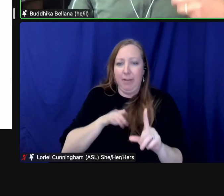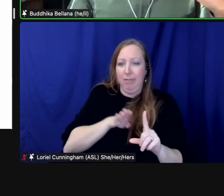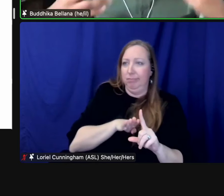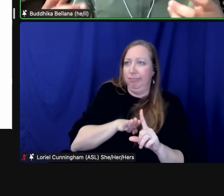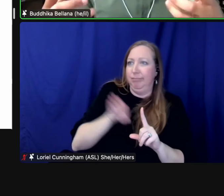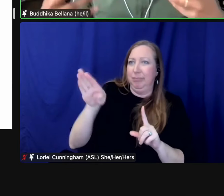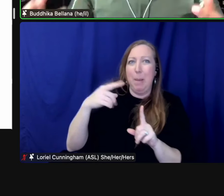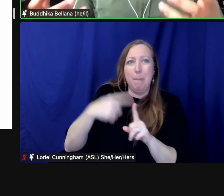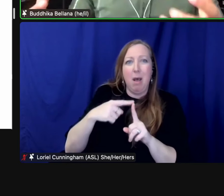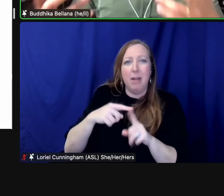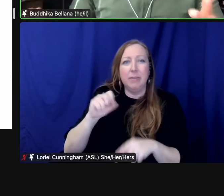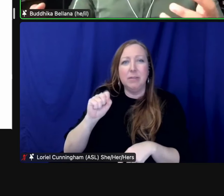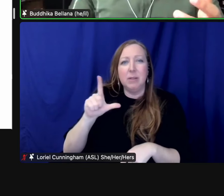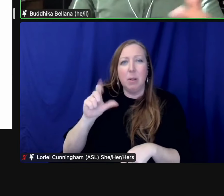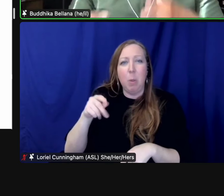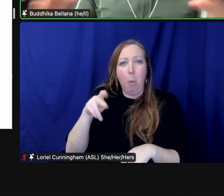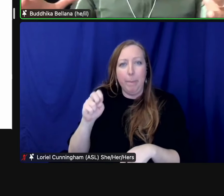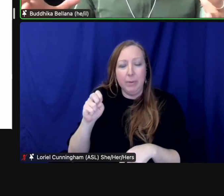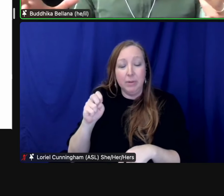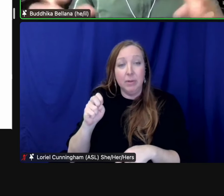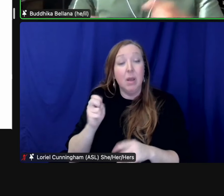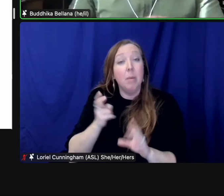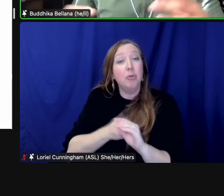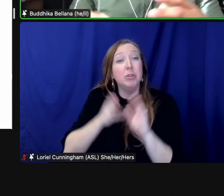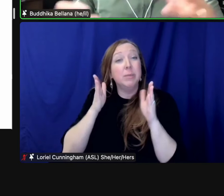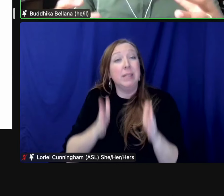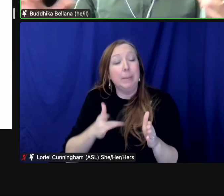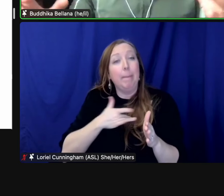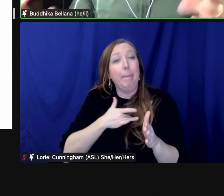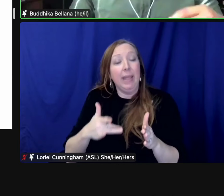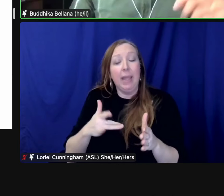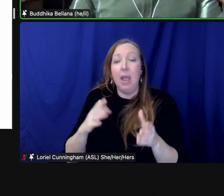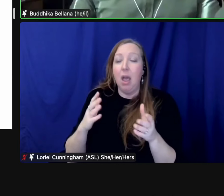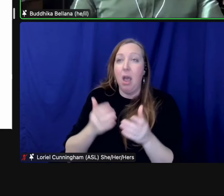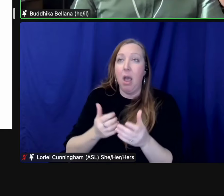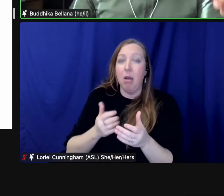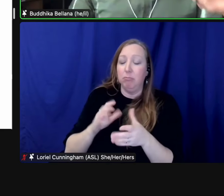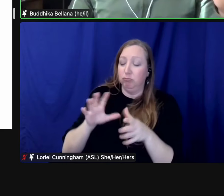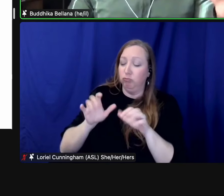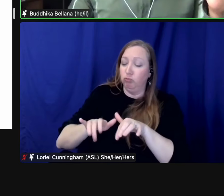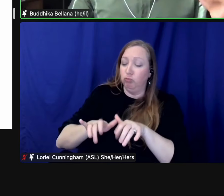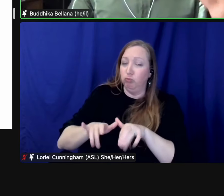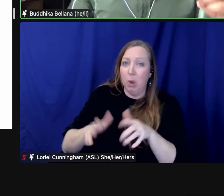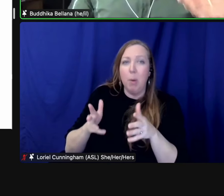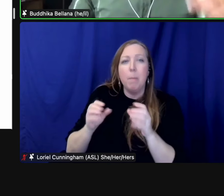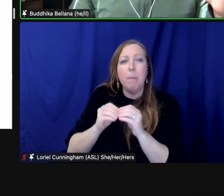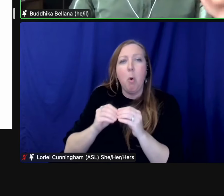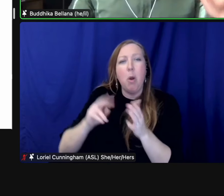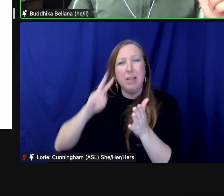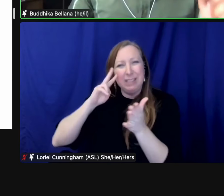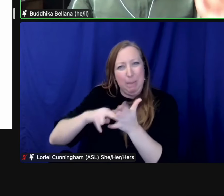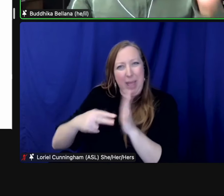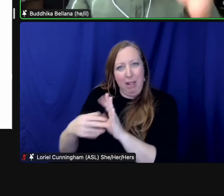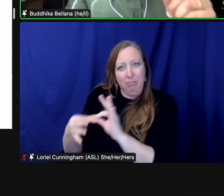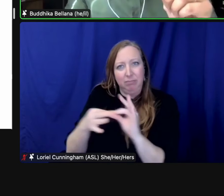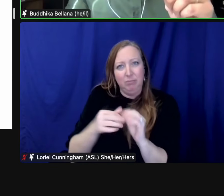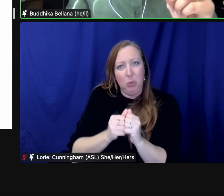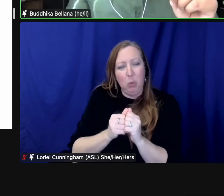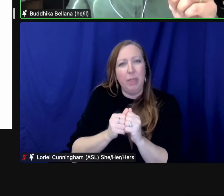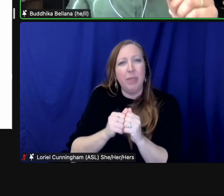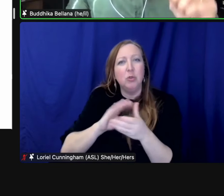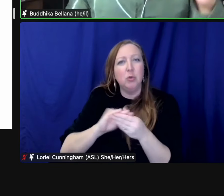words that are more semantically similar in terms of our glove word embeddings to the core story themes, particularly